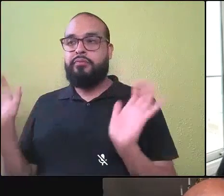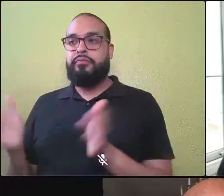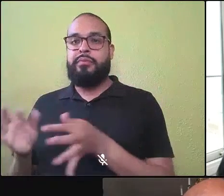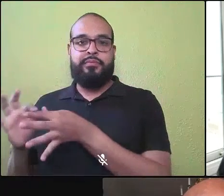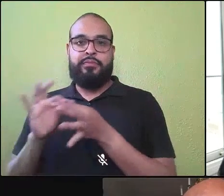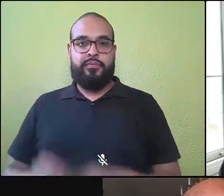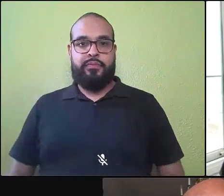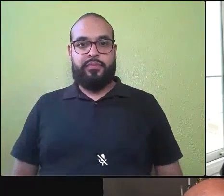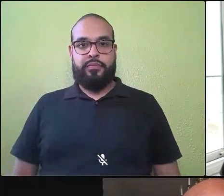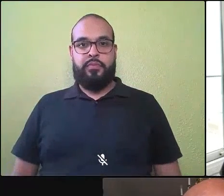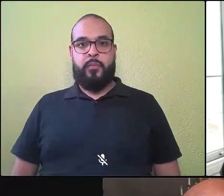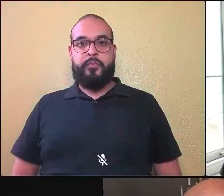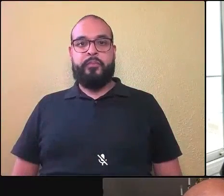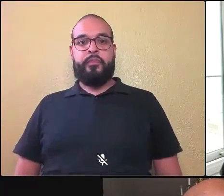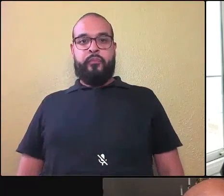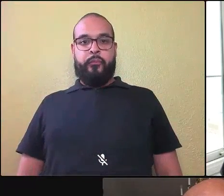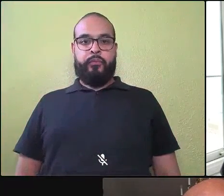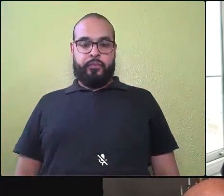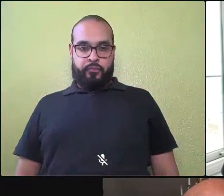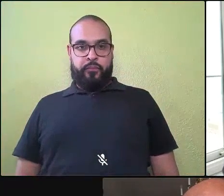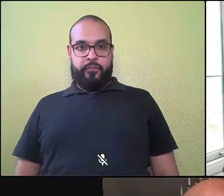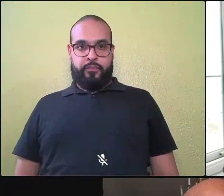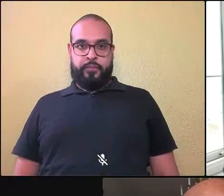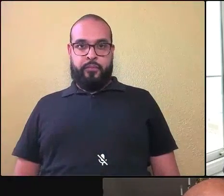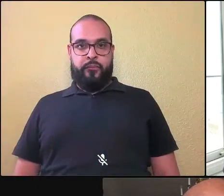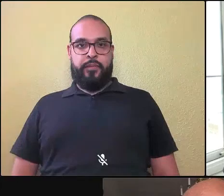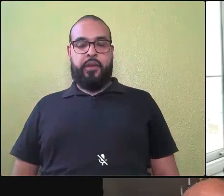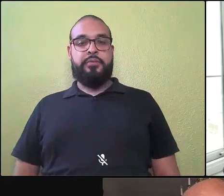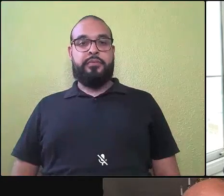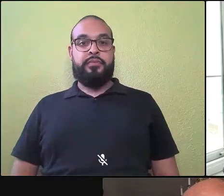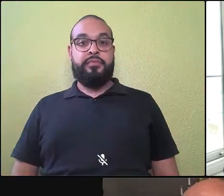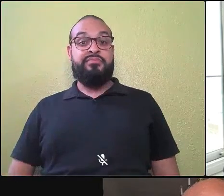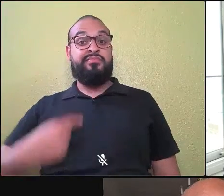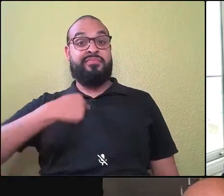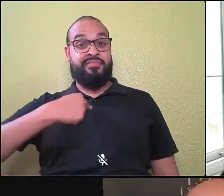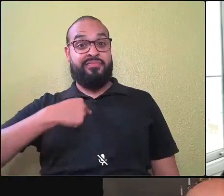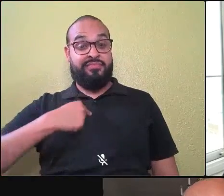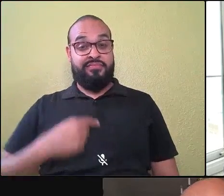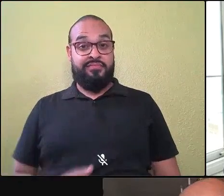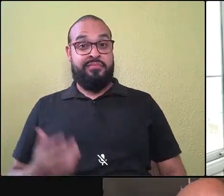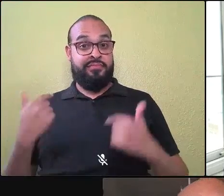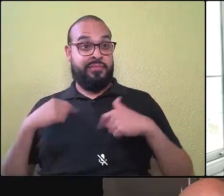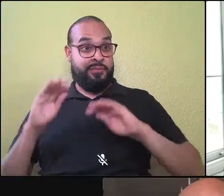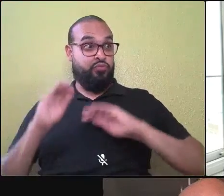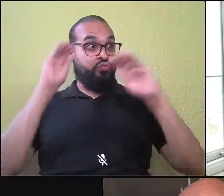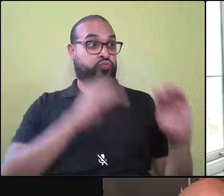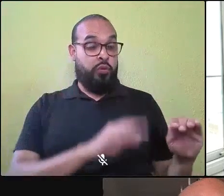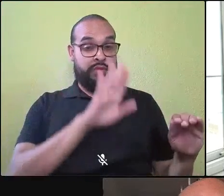say for me, honestly, like moving to the Bay is part of the reason